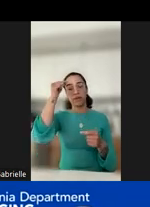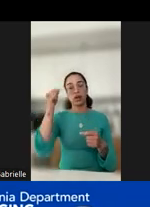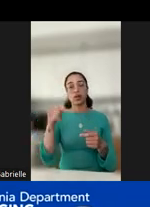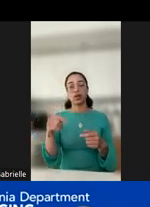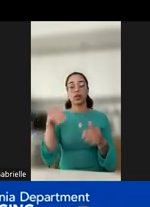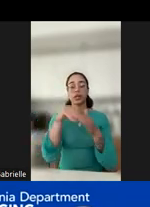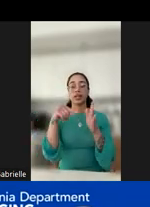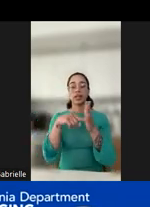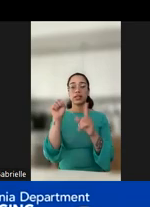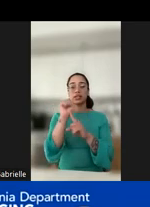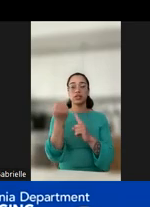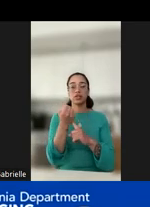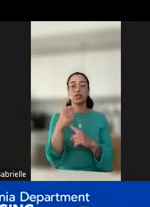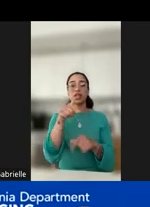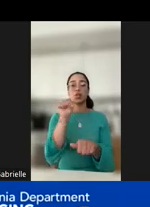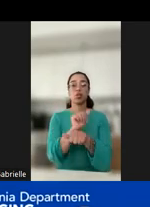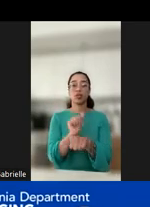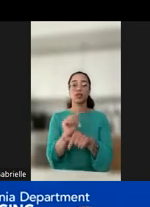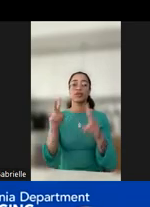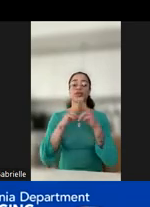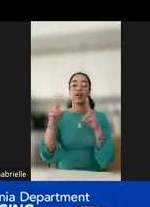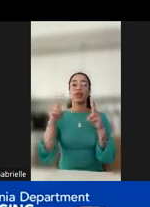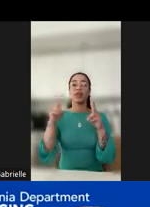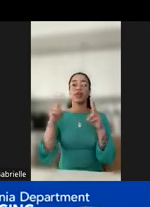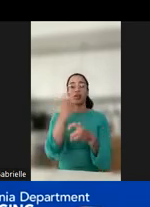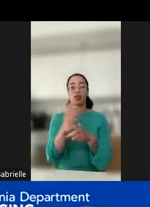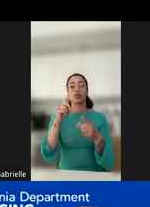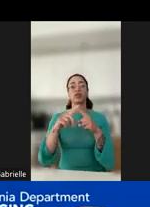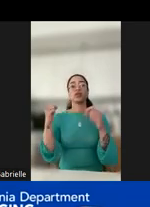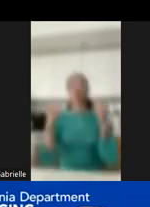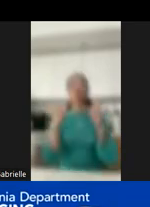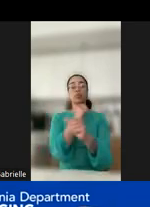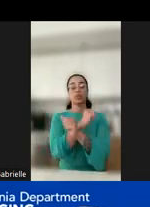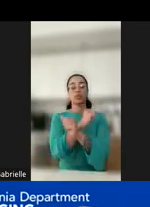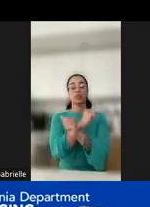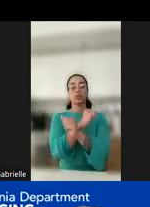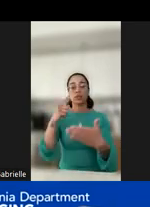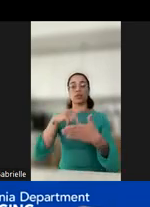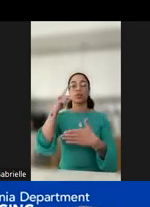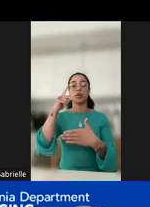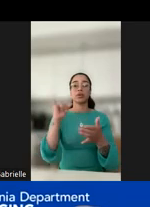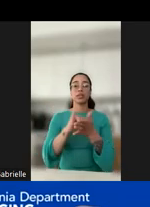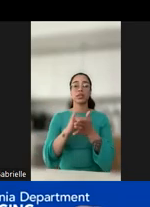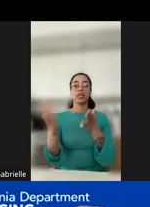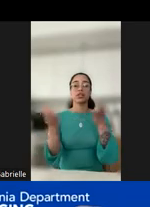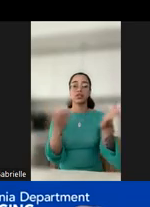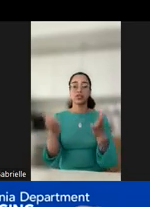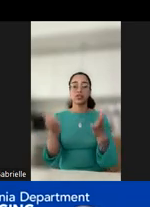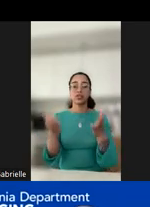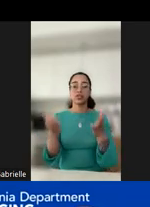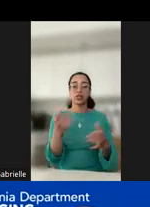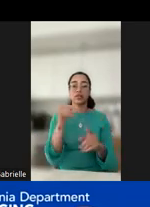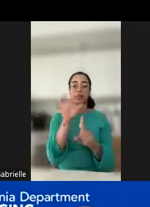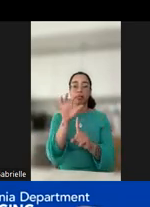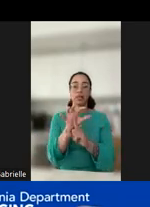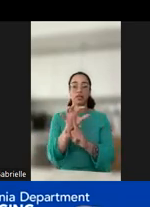they worked very, very hard to protect the programs that serve the populations that